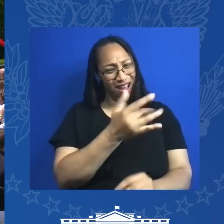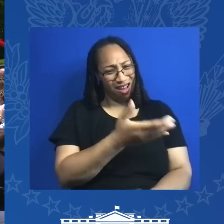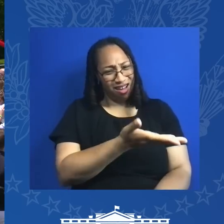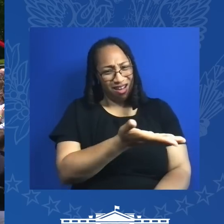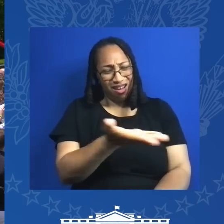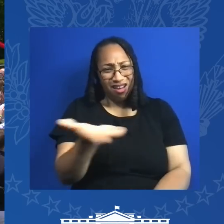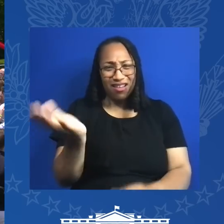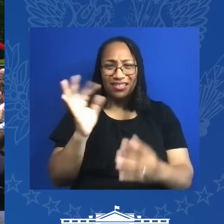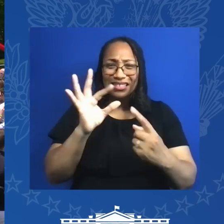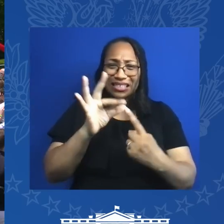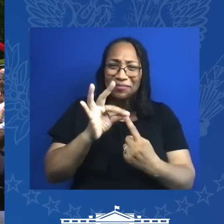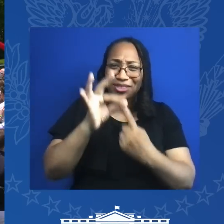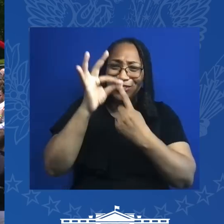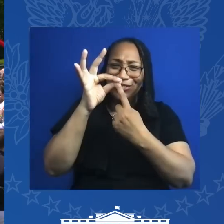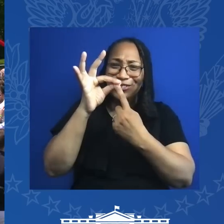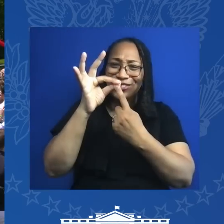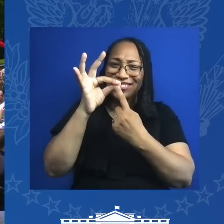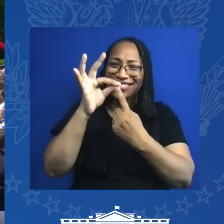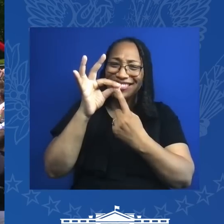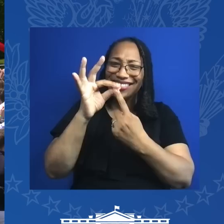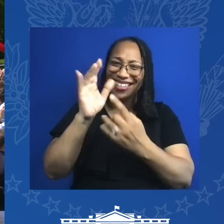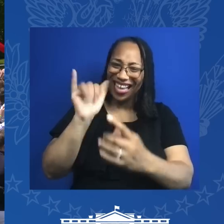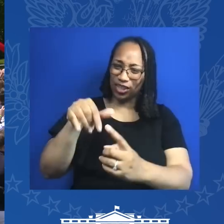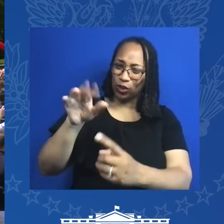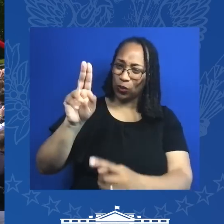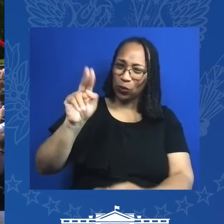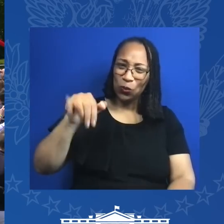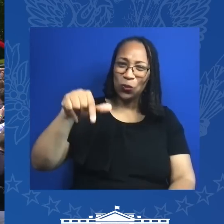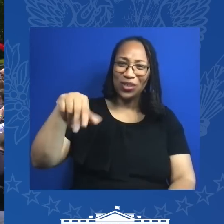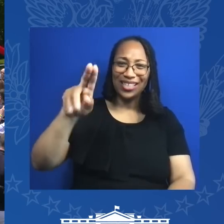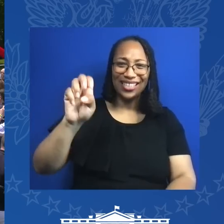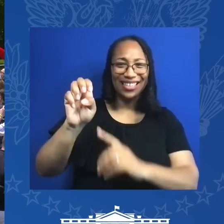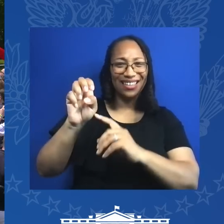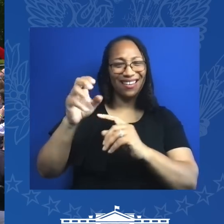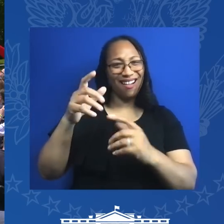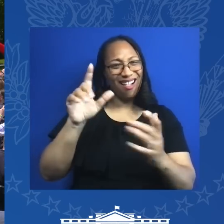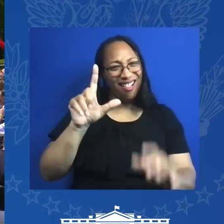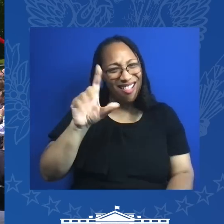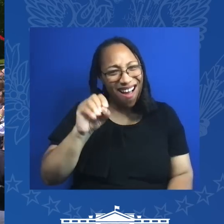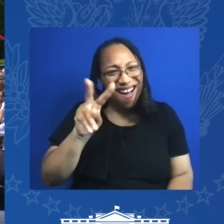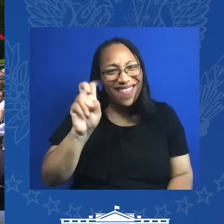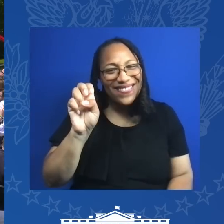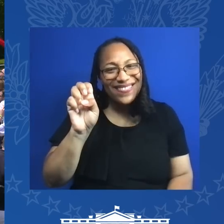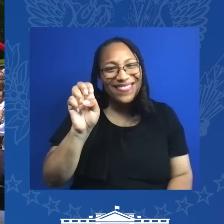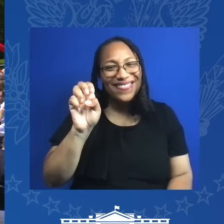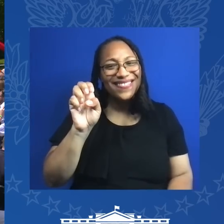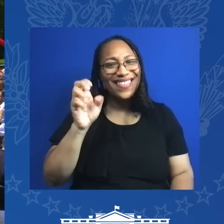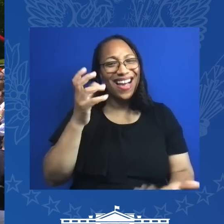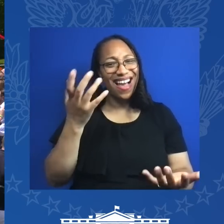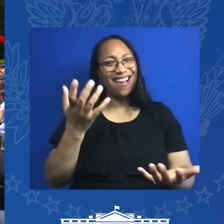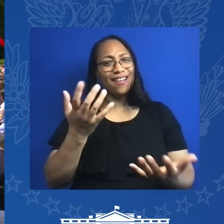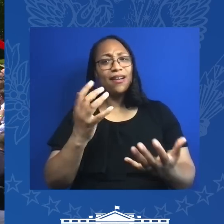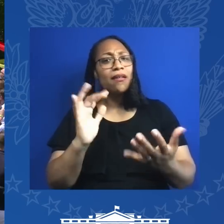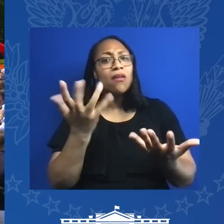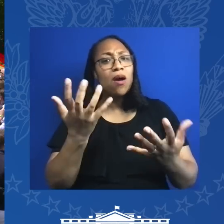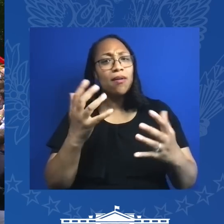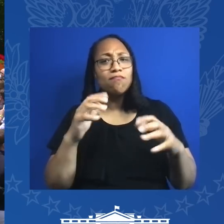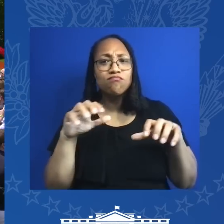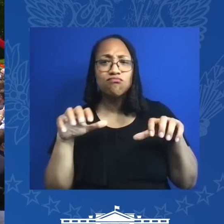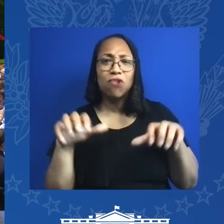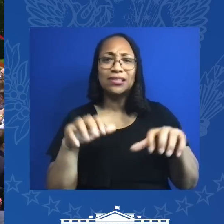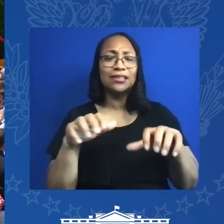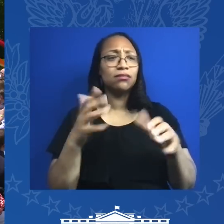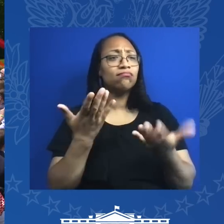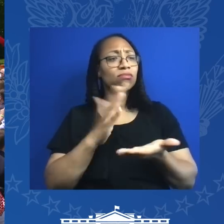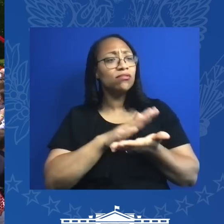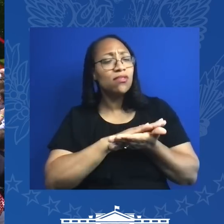love and what love looks like. We practice kindness and respect to all. We try to be examples not only